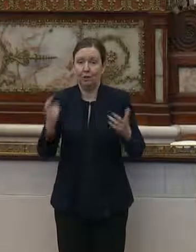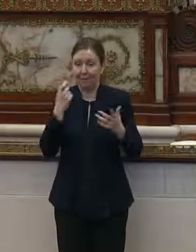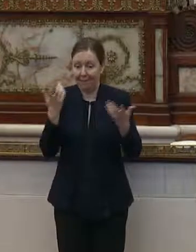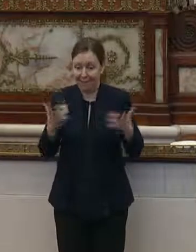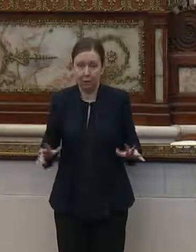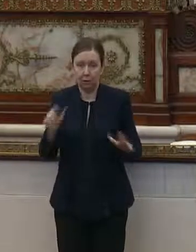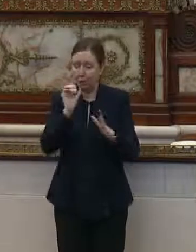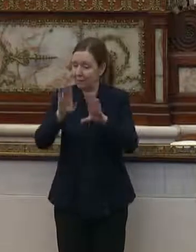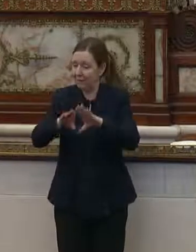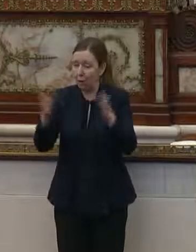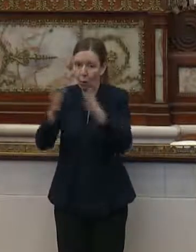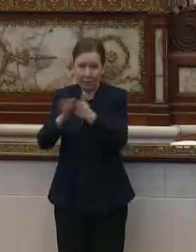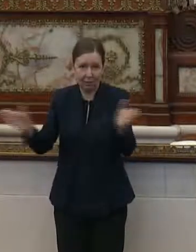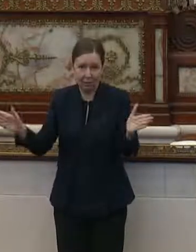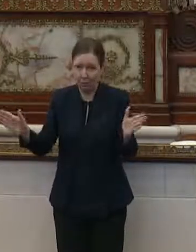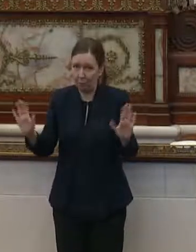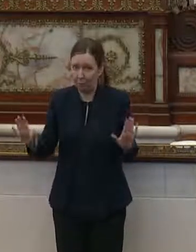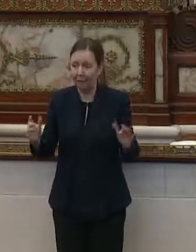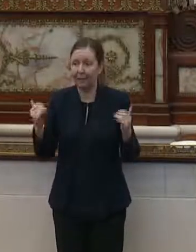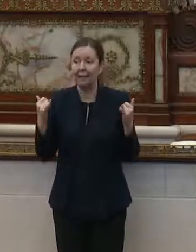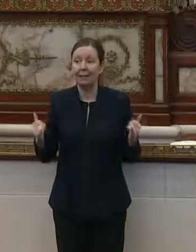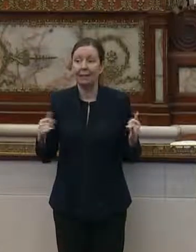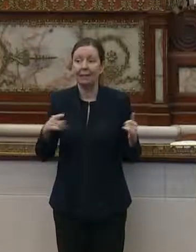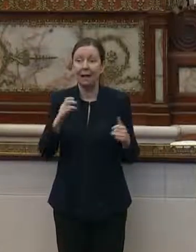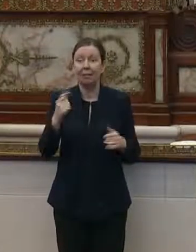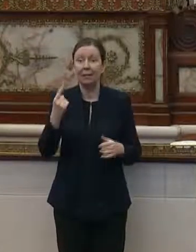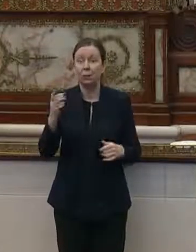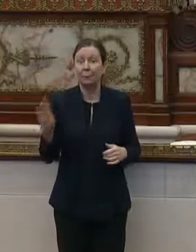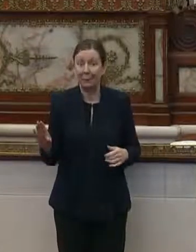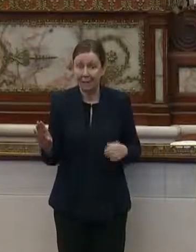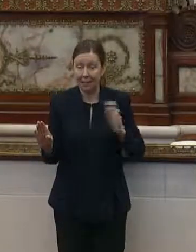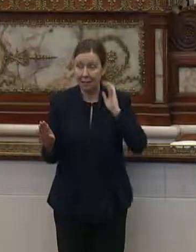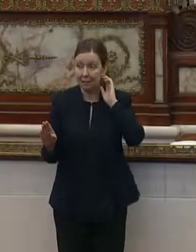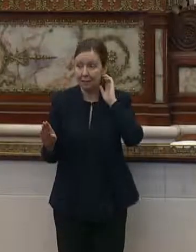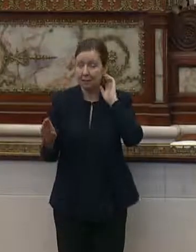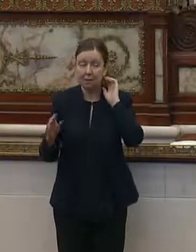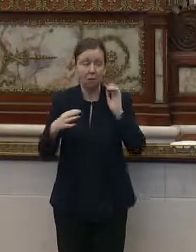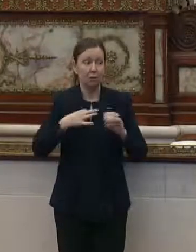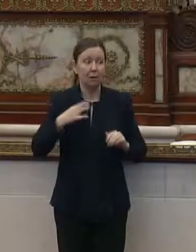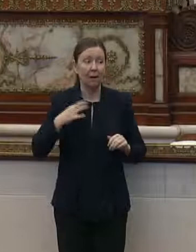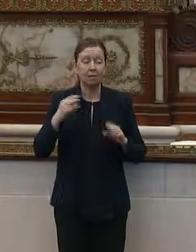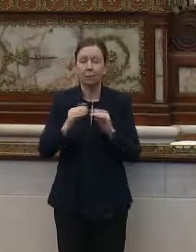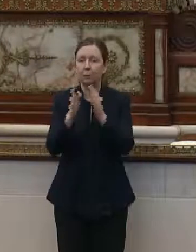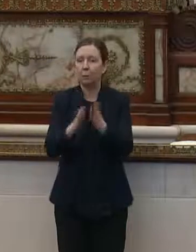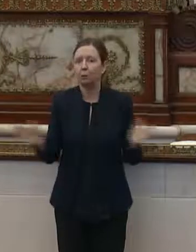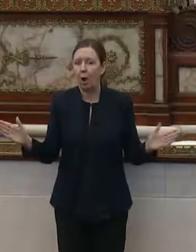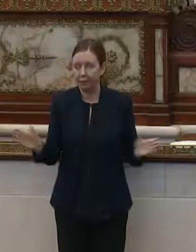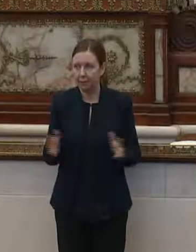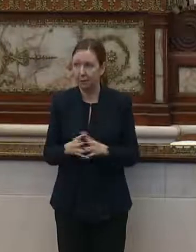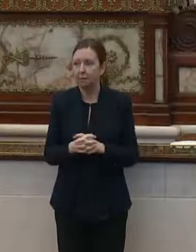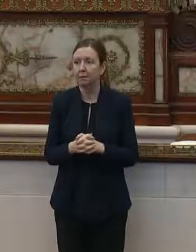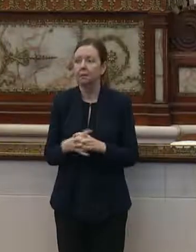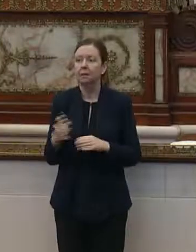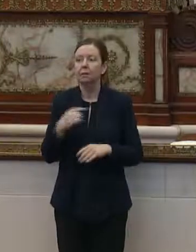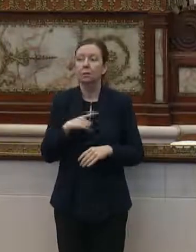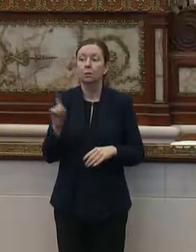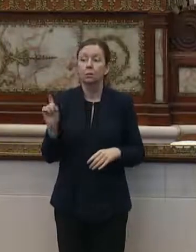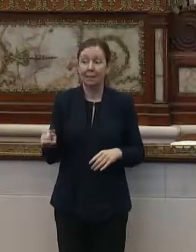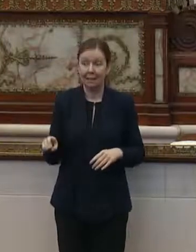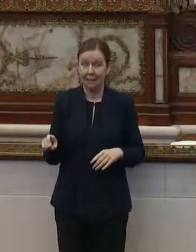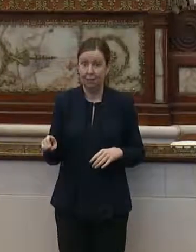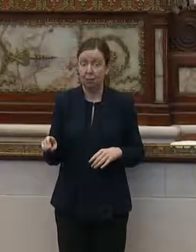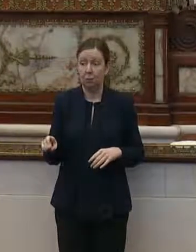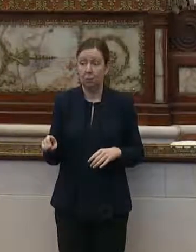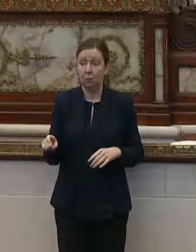to be open to the general public. We are now in phase 1B, and so the eligibility is much broader. We need to, I